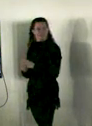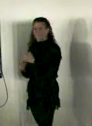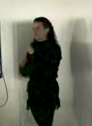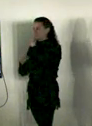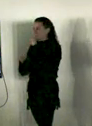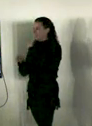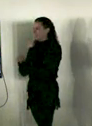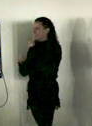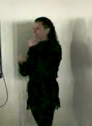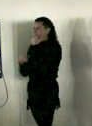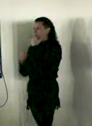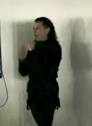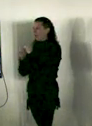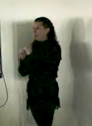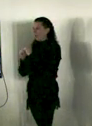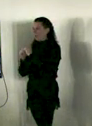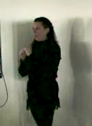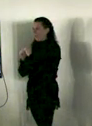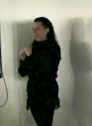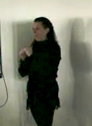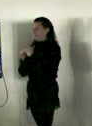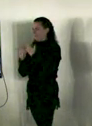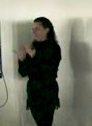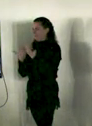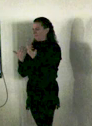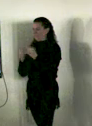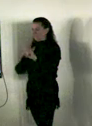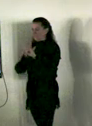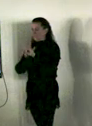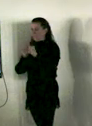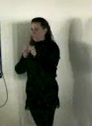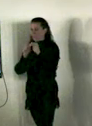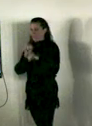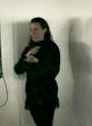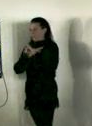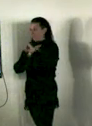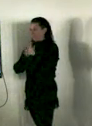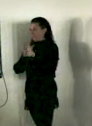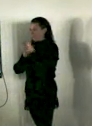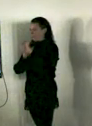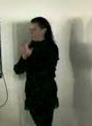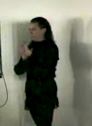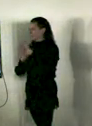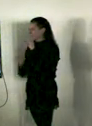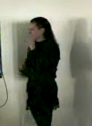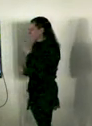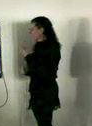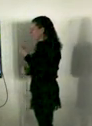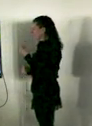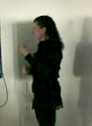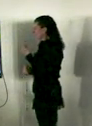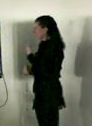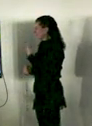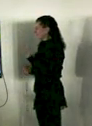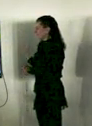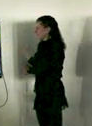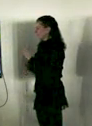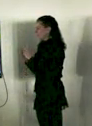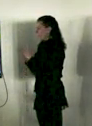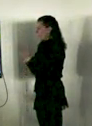wrong about slotting yourself in Jason Brody. And I could not figure out what they thought this character was supposed to